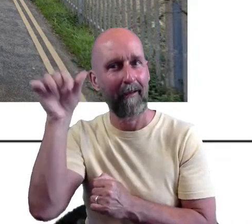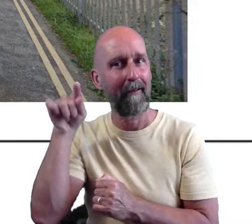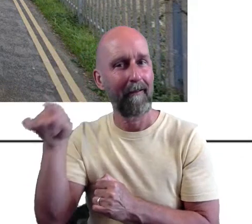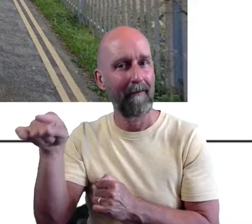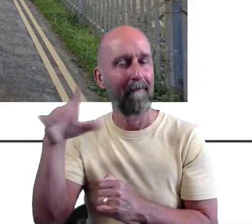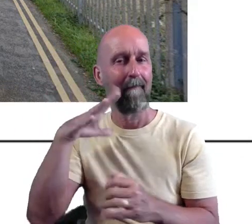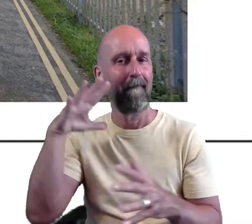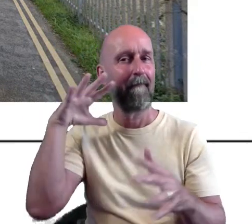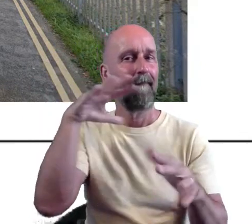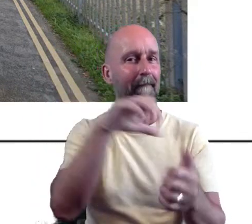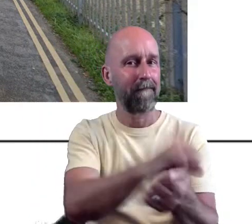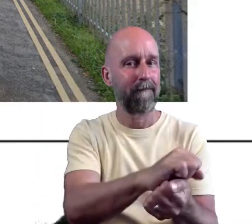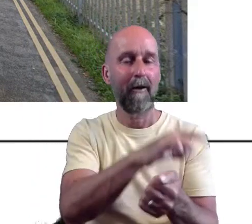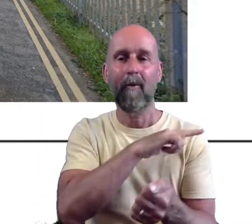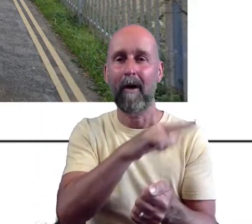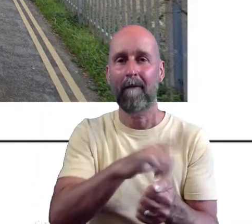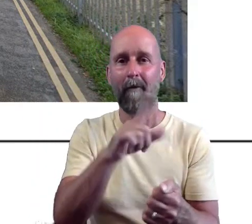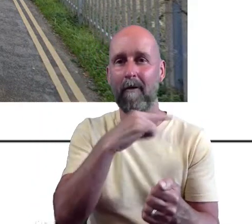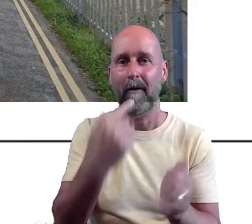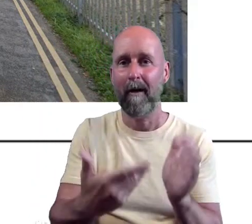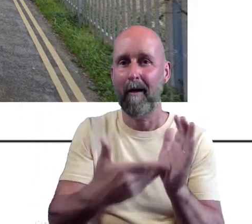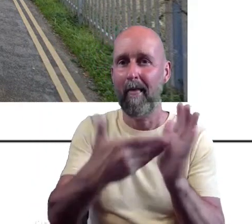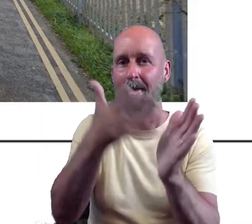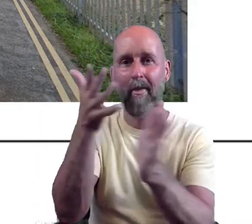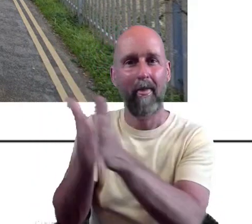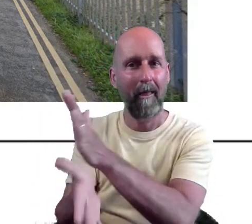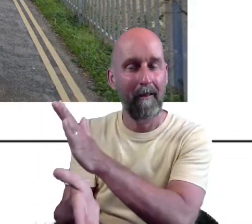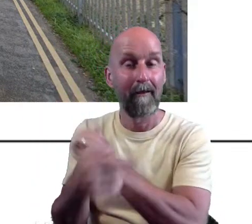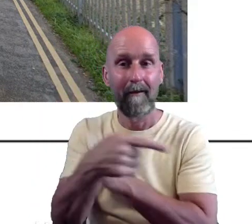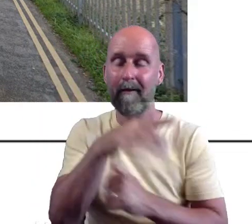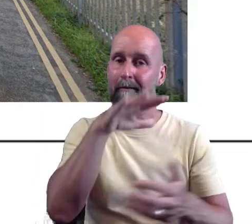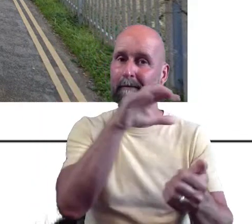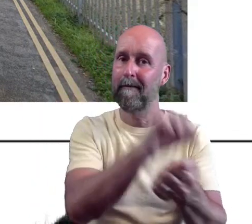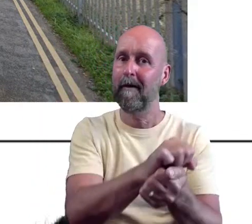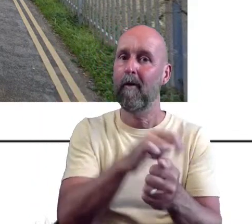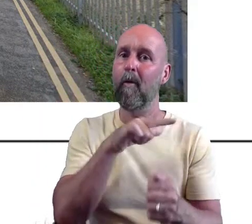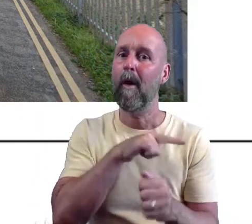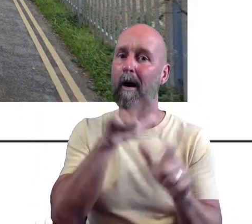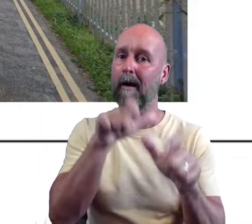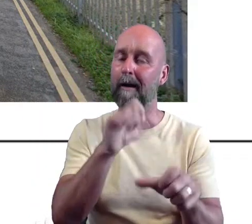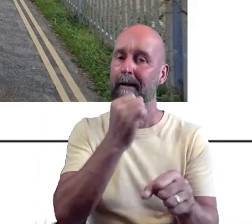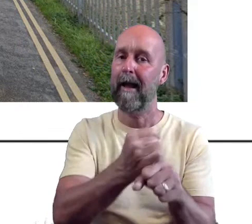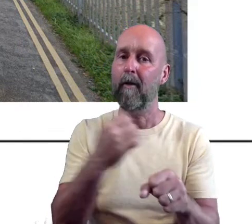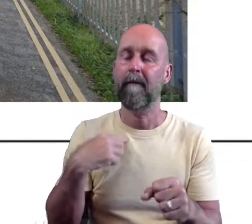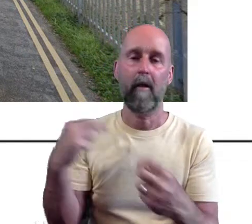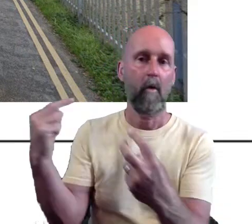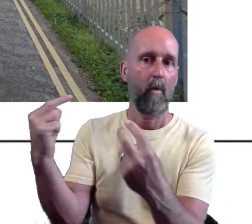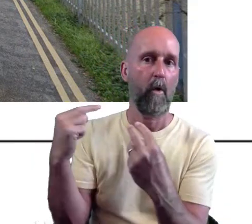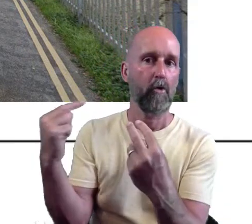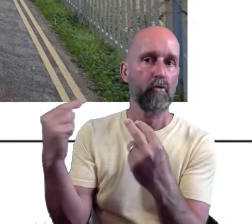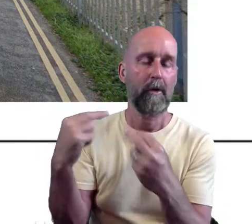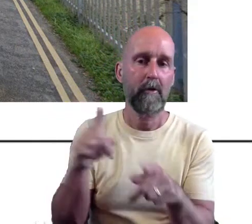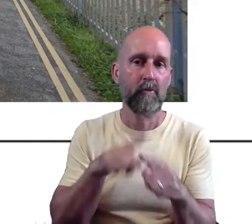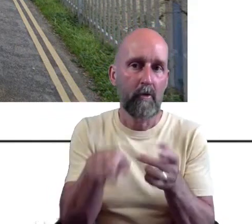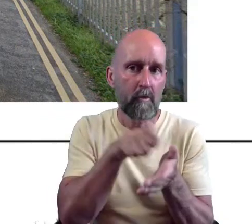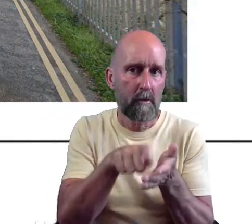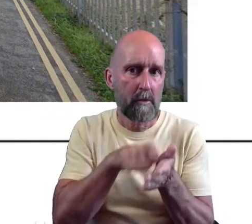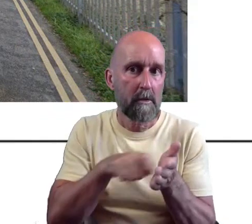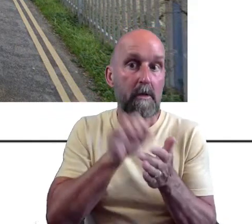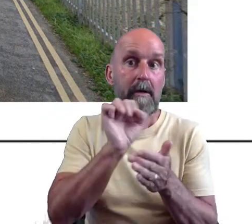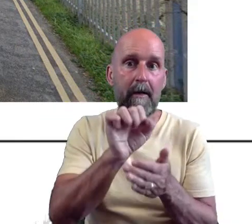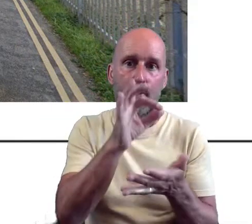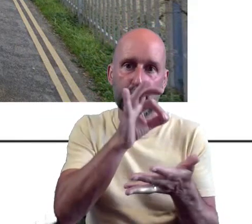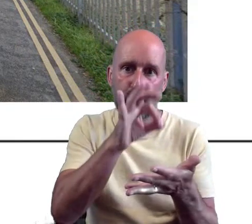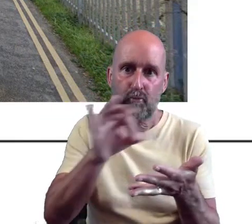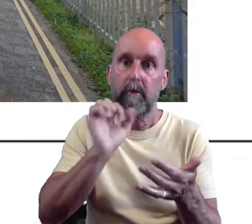of anxiety and enclosure and sort of being watched that Galileo must have felt as he was secretly trying to write this book. So